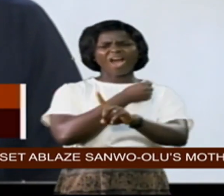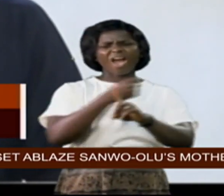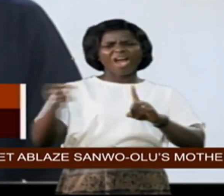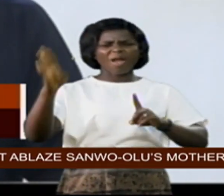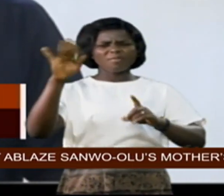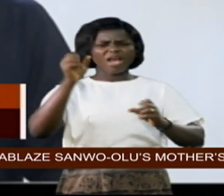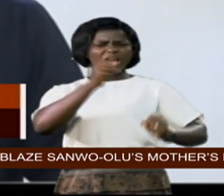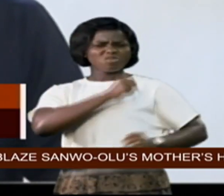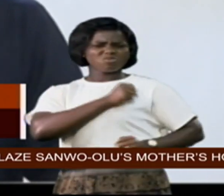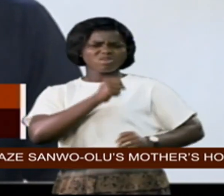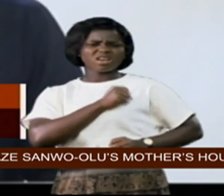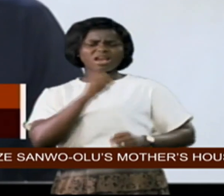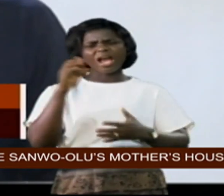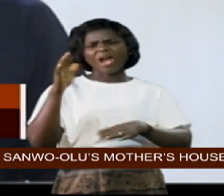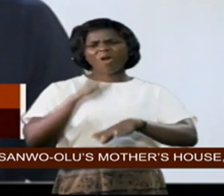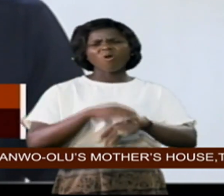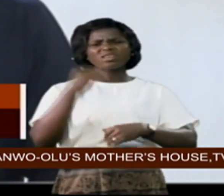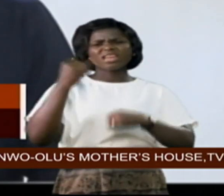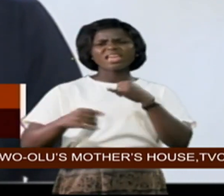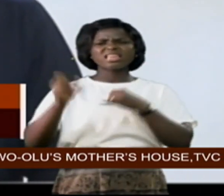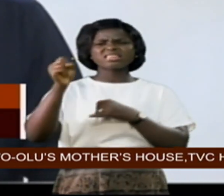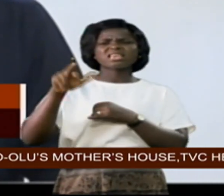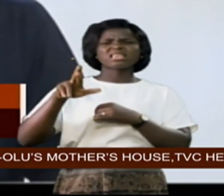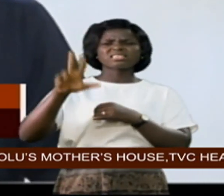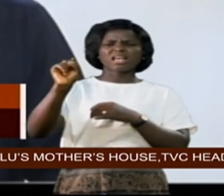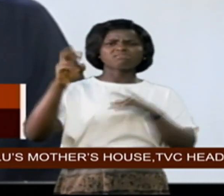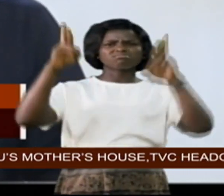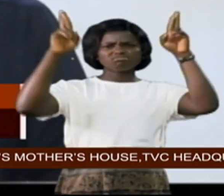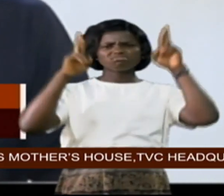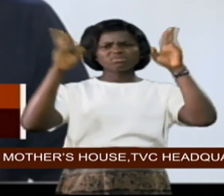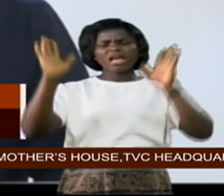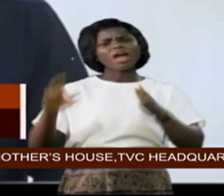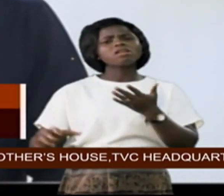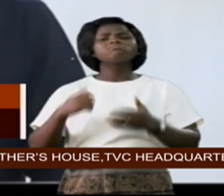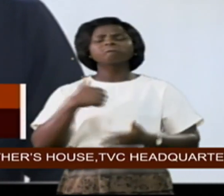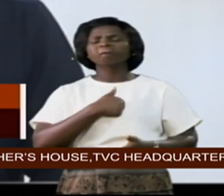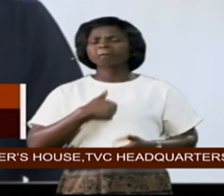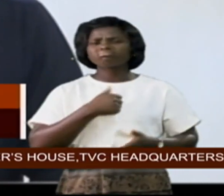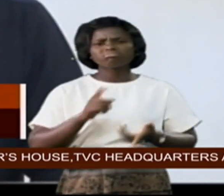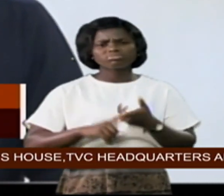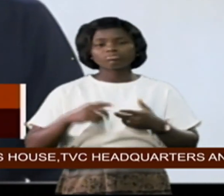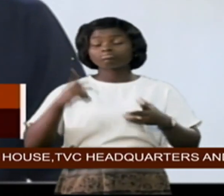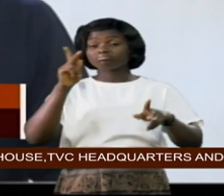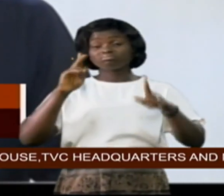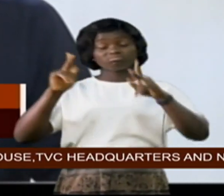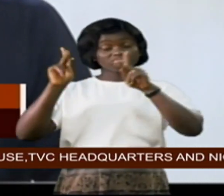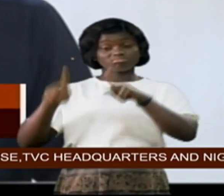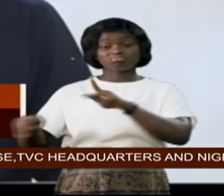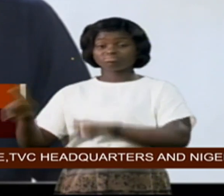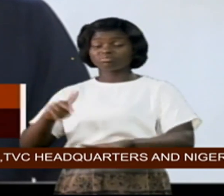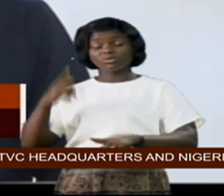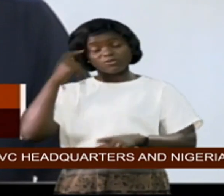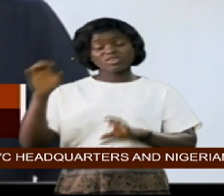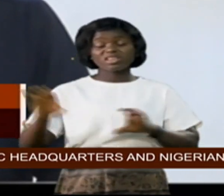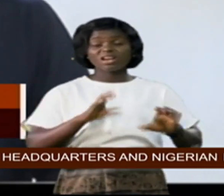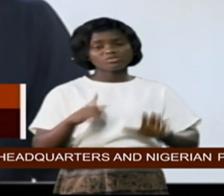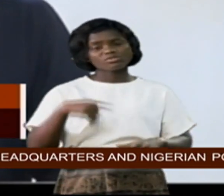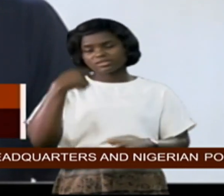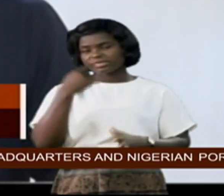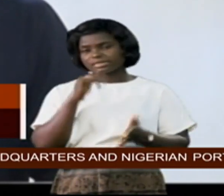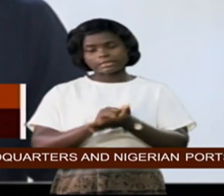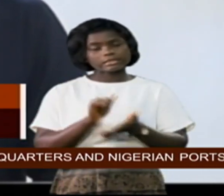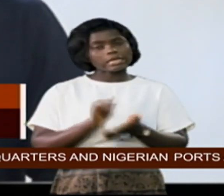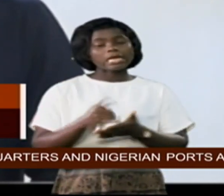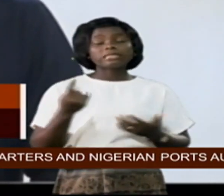at Lekki Toll Gate, among other violence in the state, and apologized to residents for their actions. The governor further directed